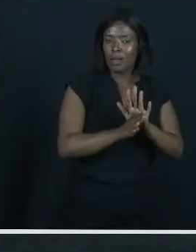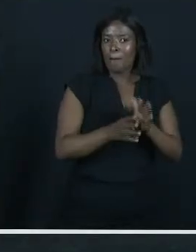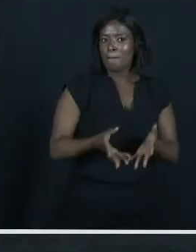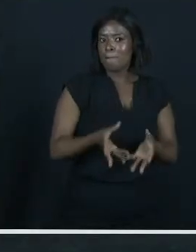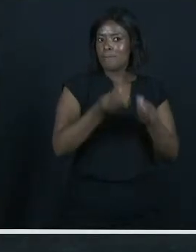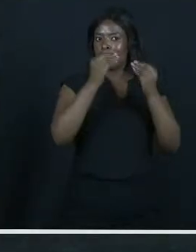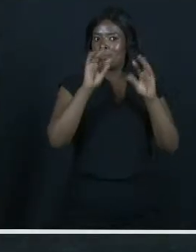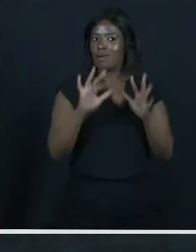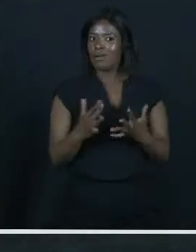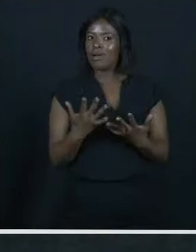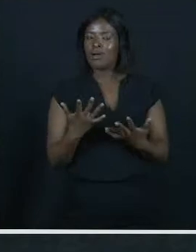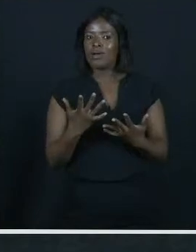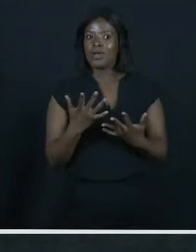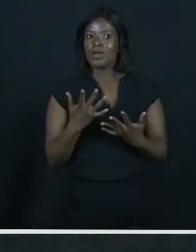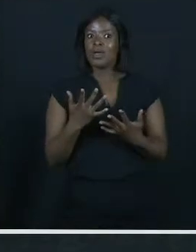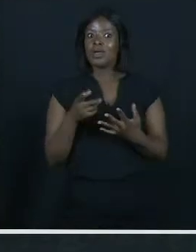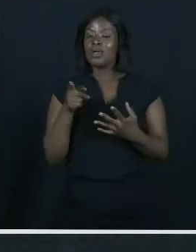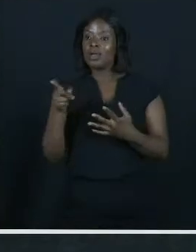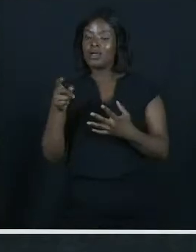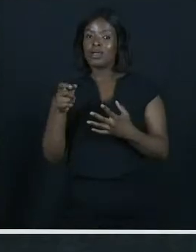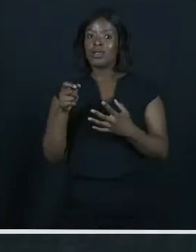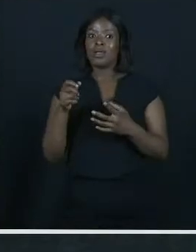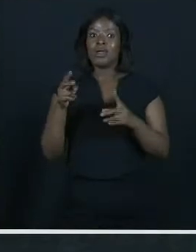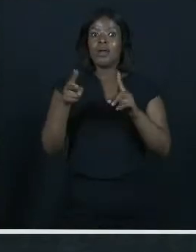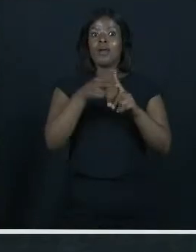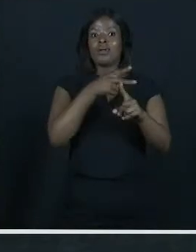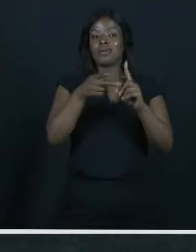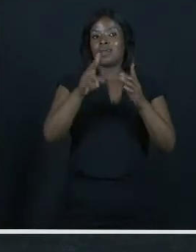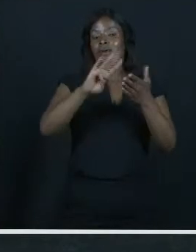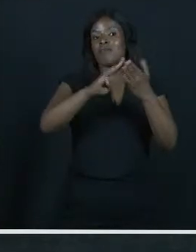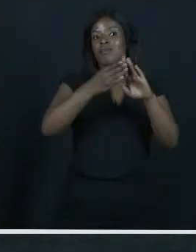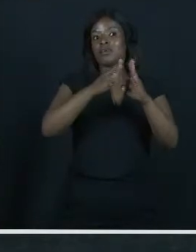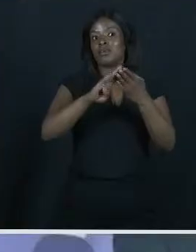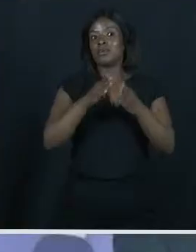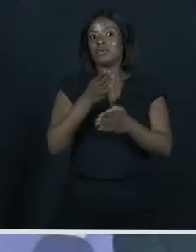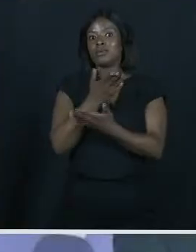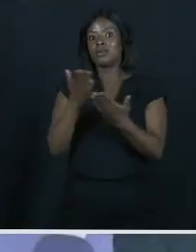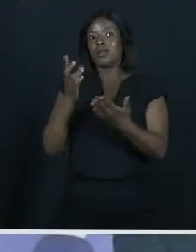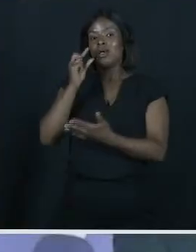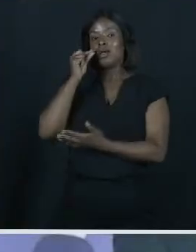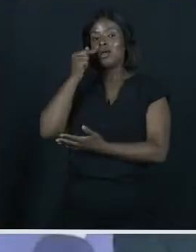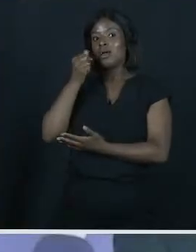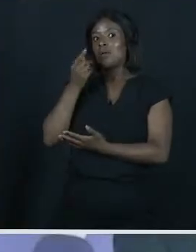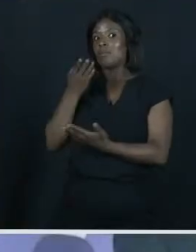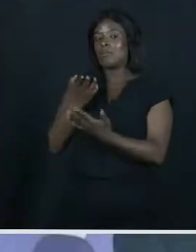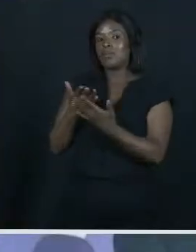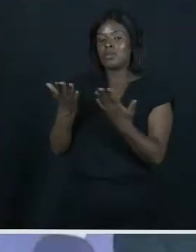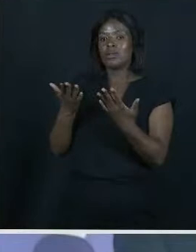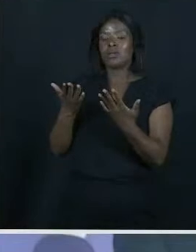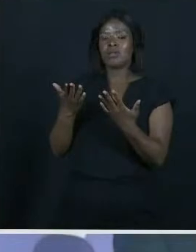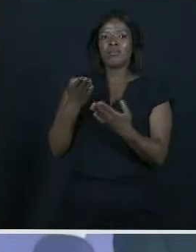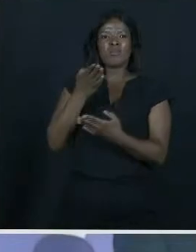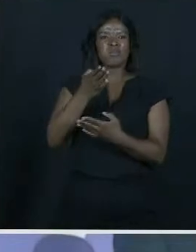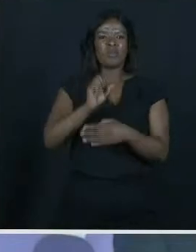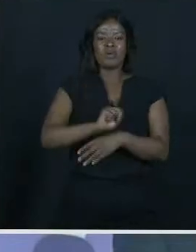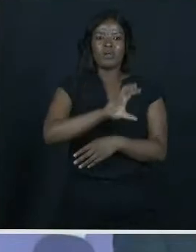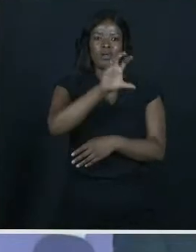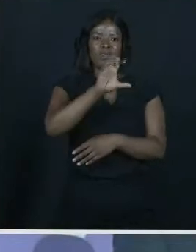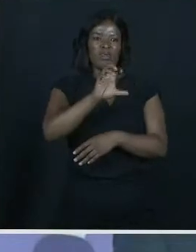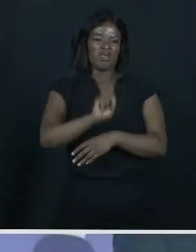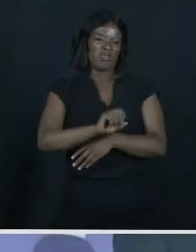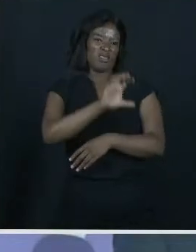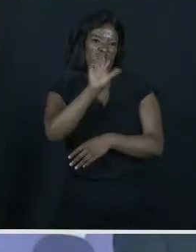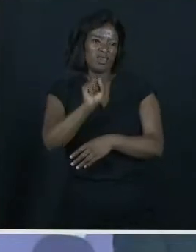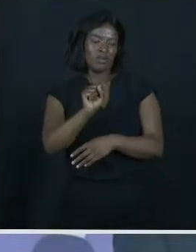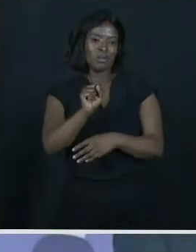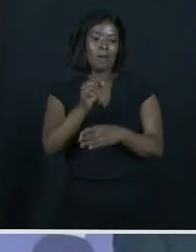within a society that is generally violent. Men are the biggest victims of violence. A man in this country is much more likely